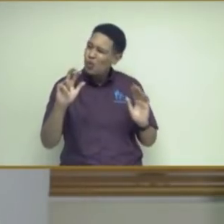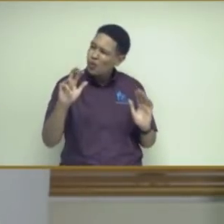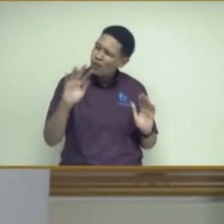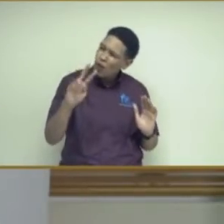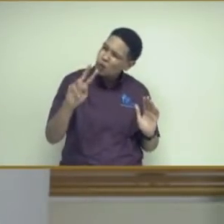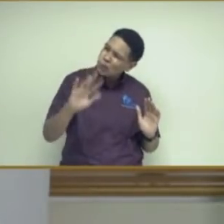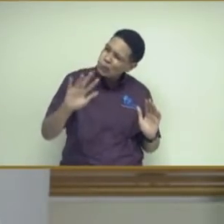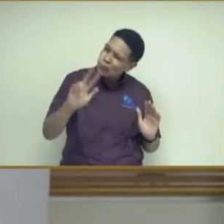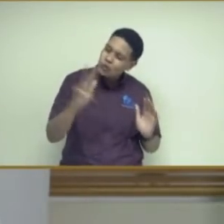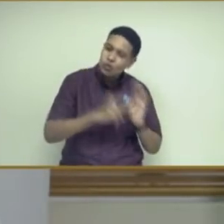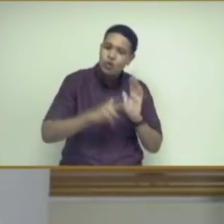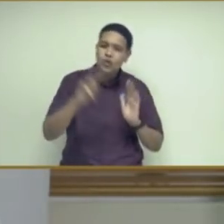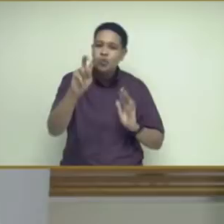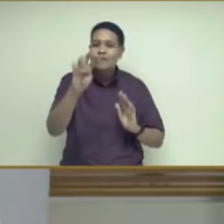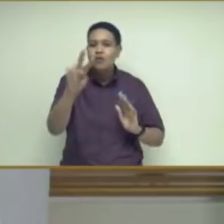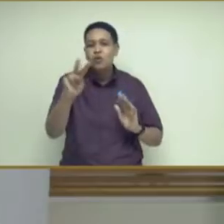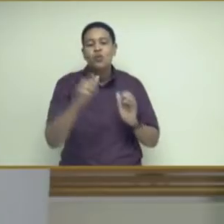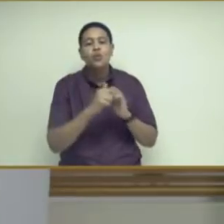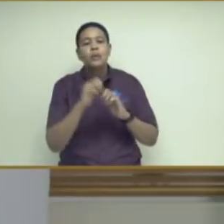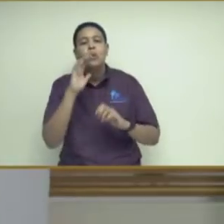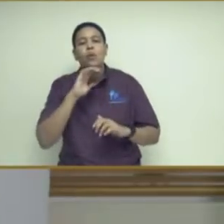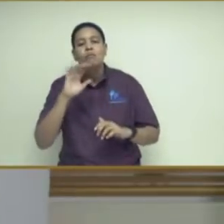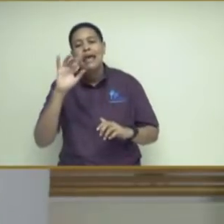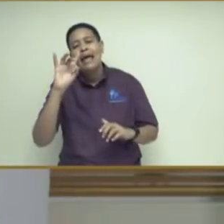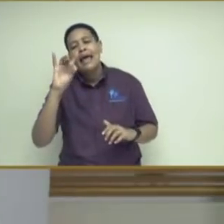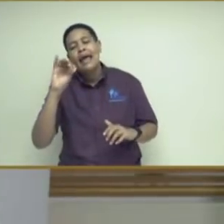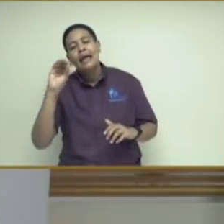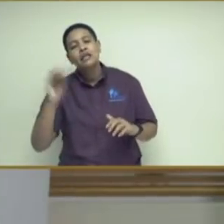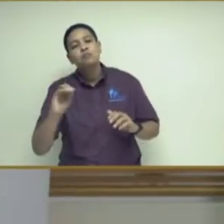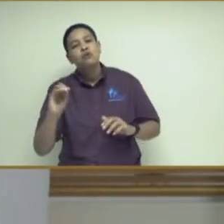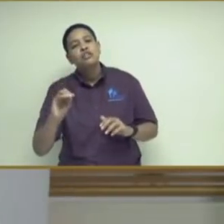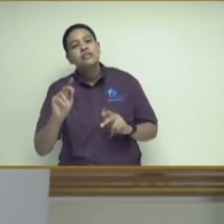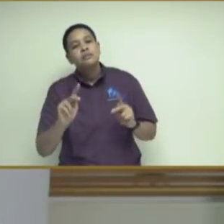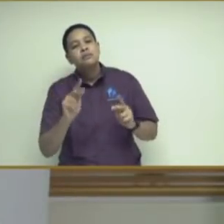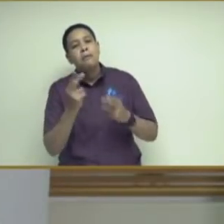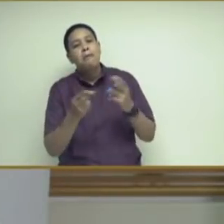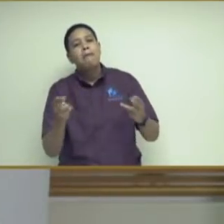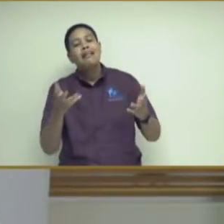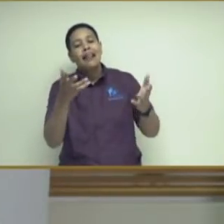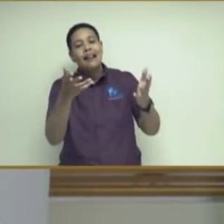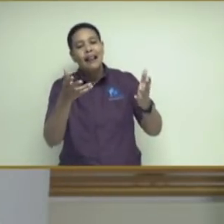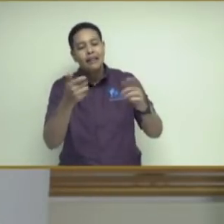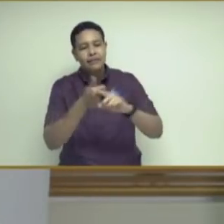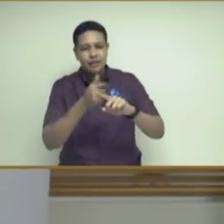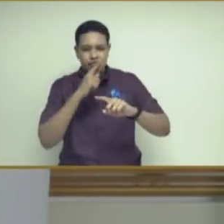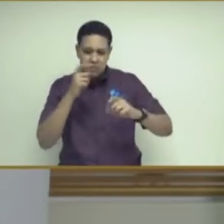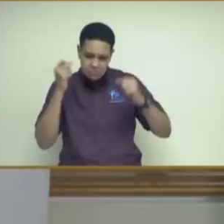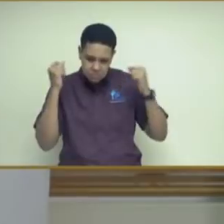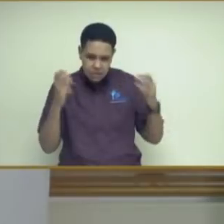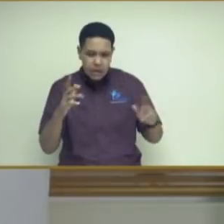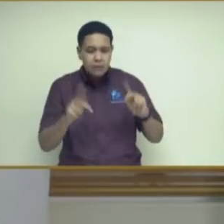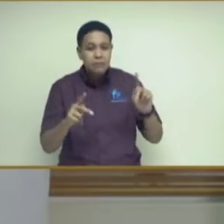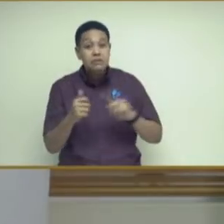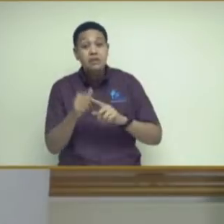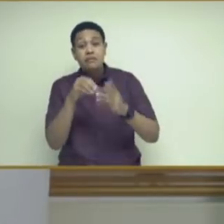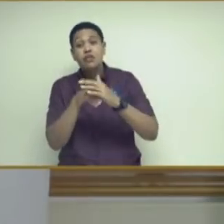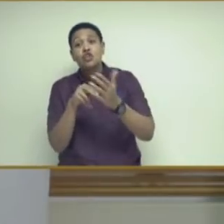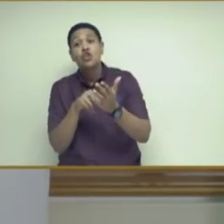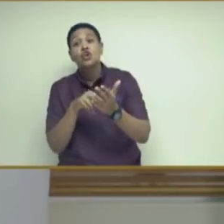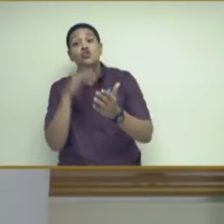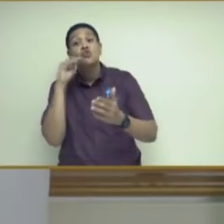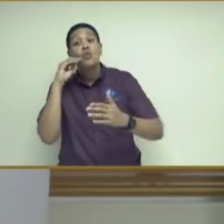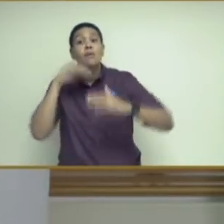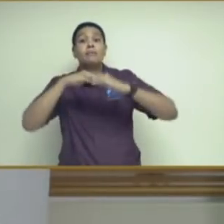3,242, with an 80% occupancy. So there are quite a number of persons in nursing homes based